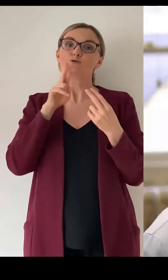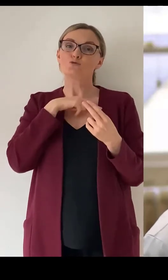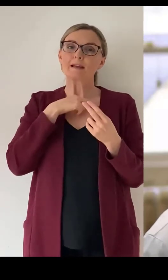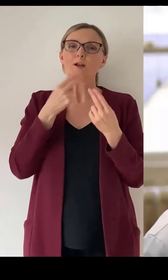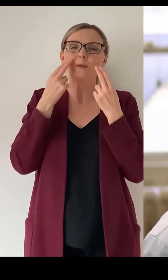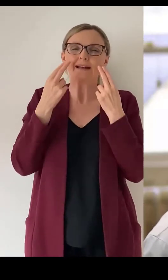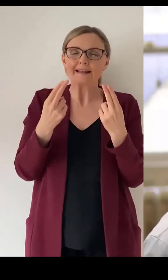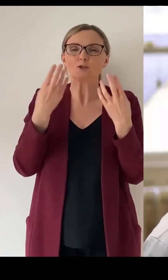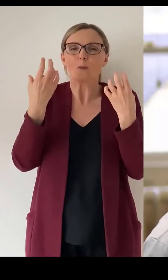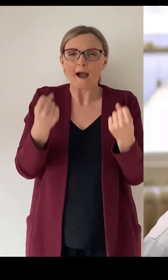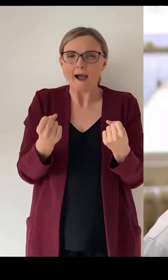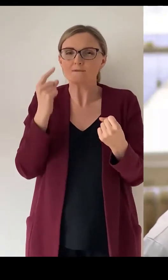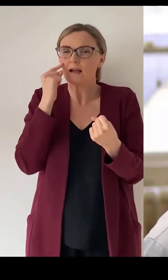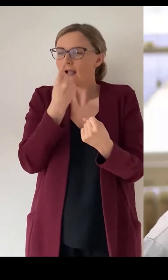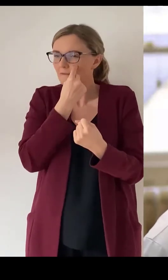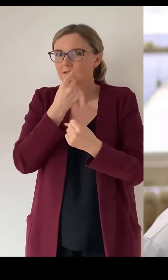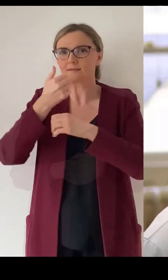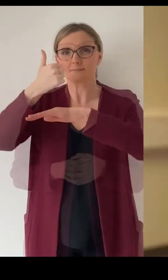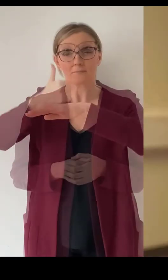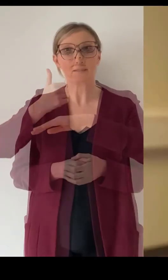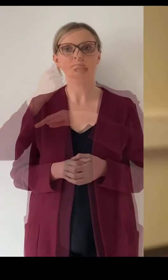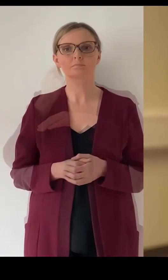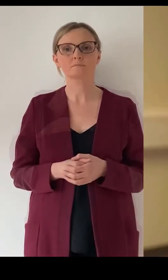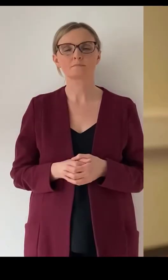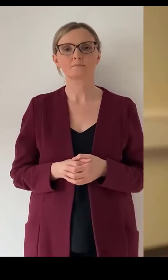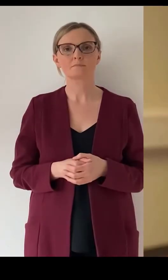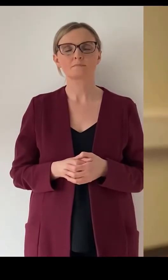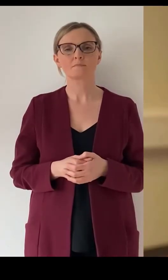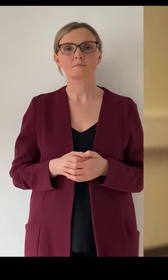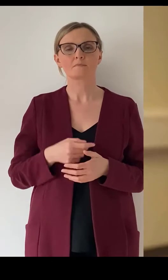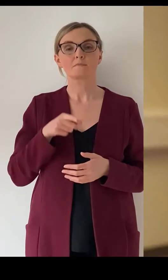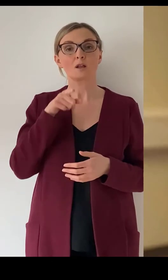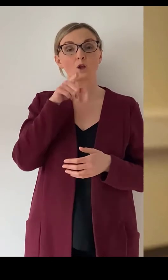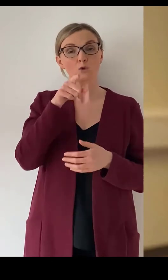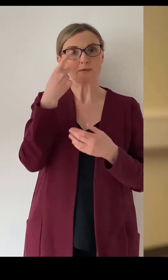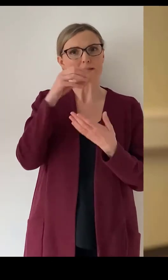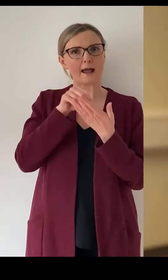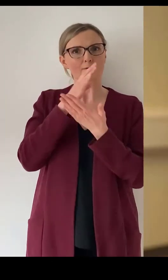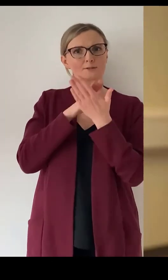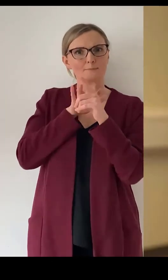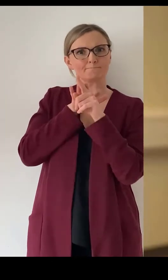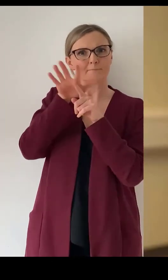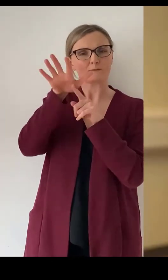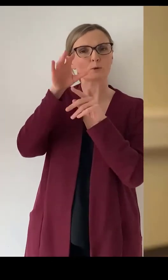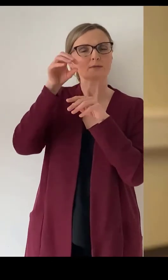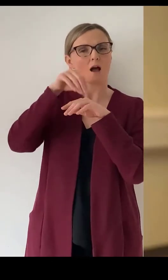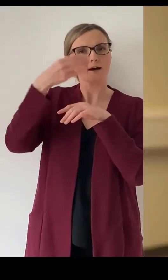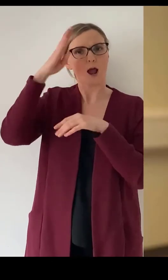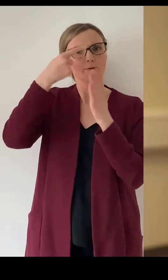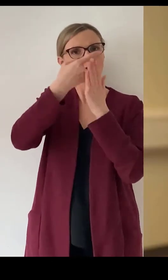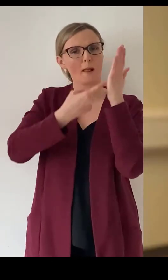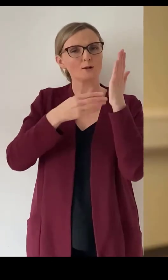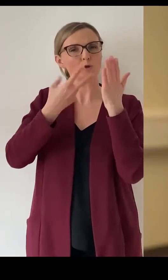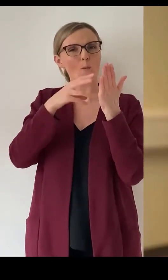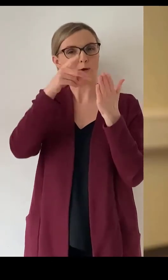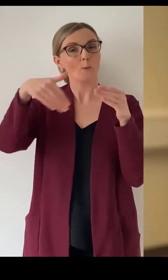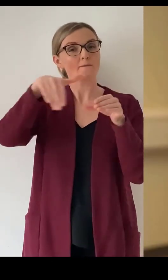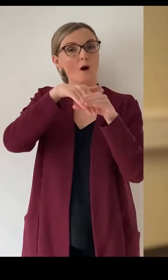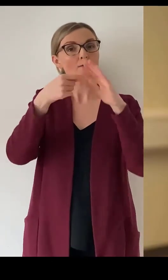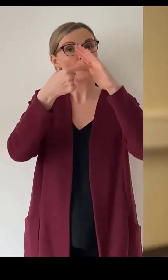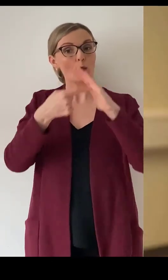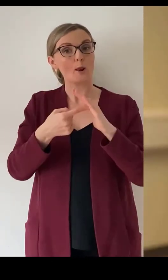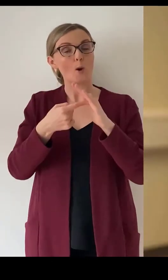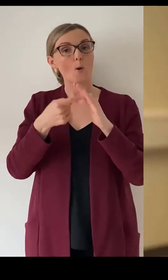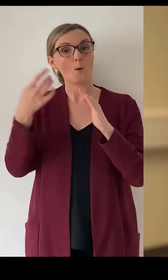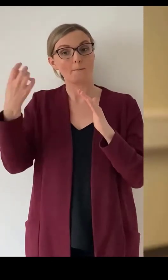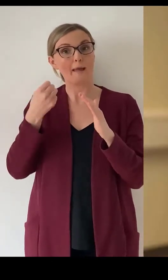careful empirical analysis. You were also influential on Irish policy while you were working on the Low Pay Commission.